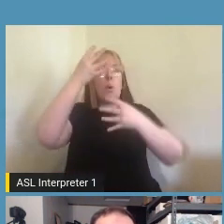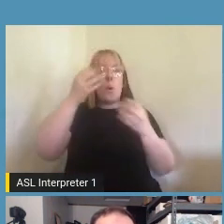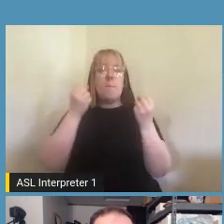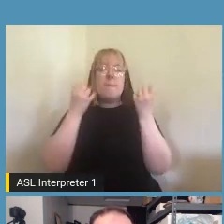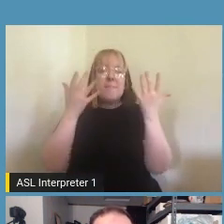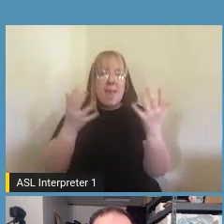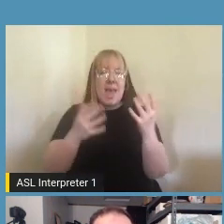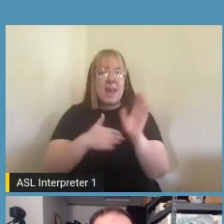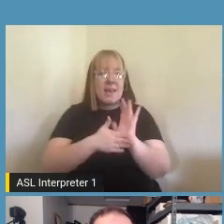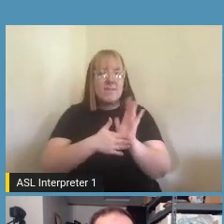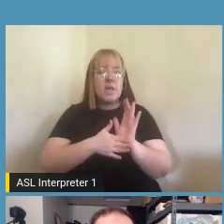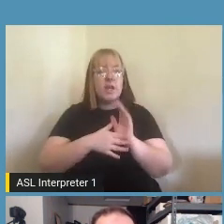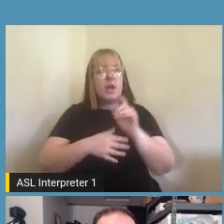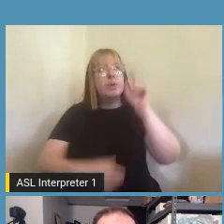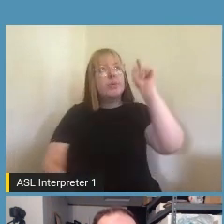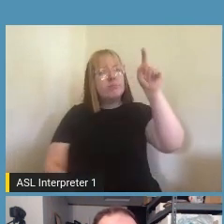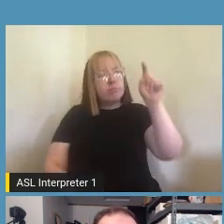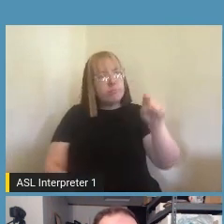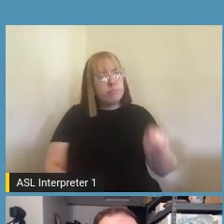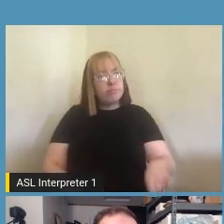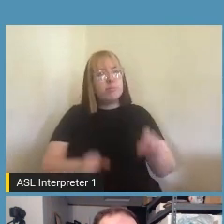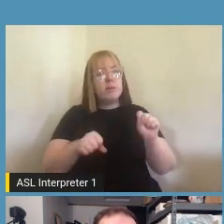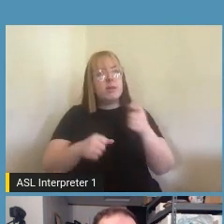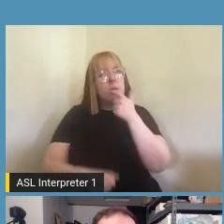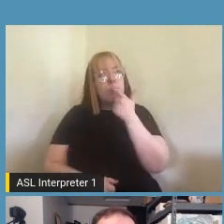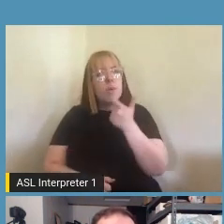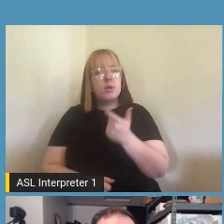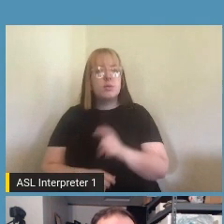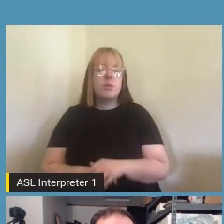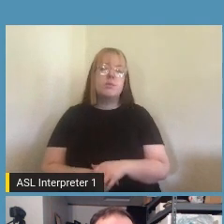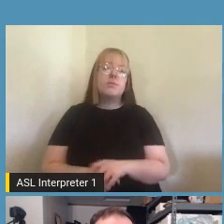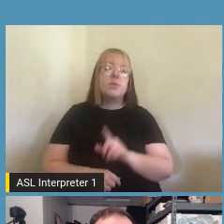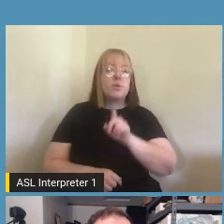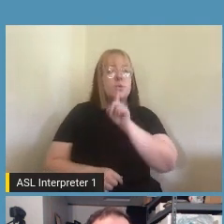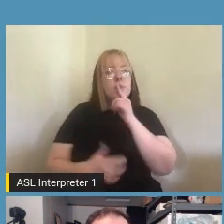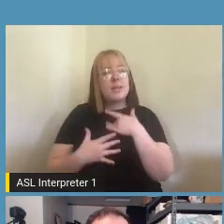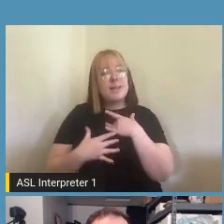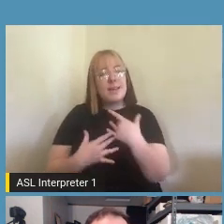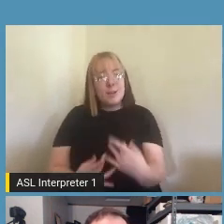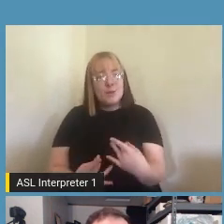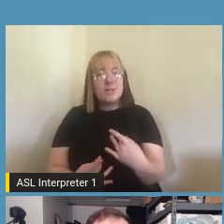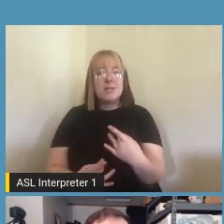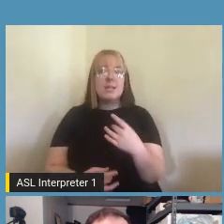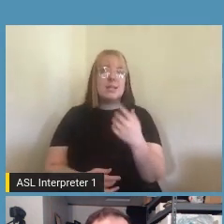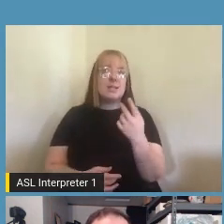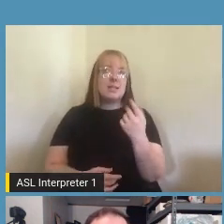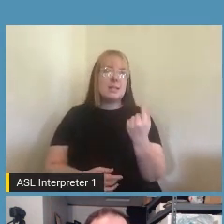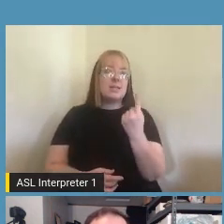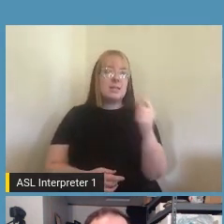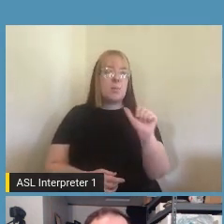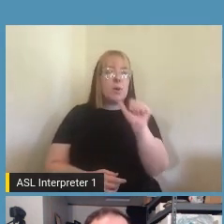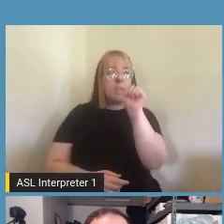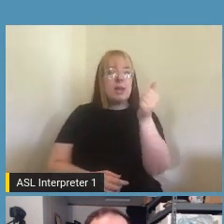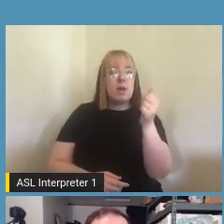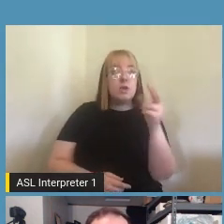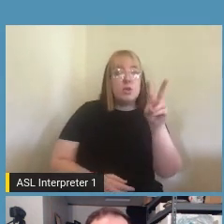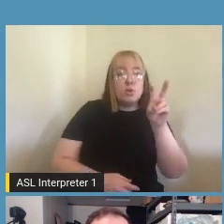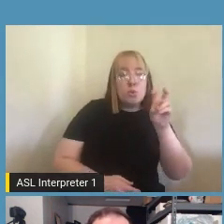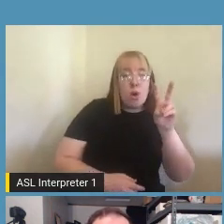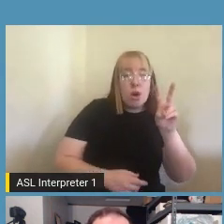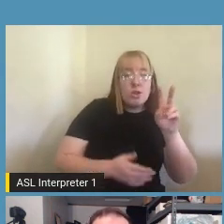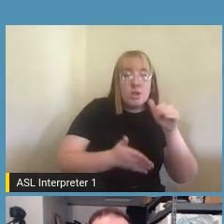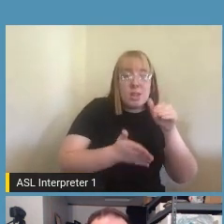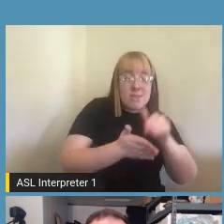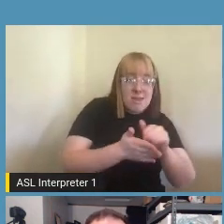and see what's working. And I really got interested in seeing someone use a $200,000 cinema